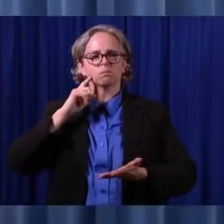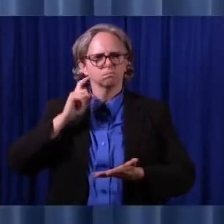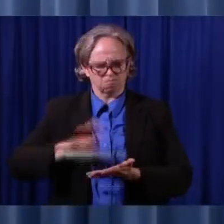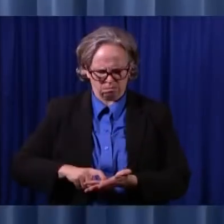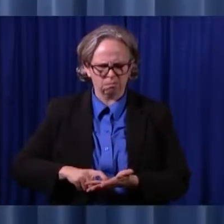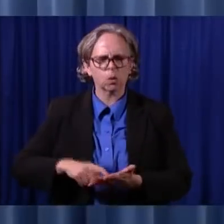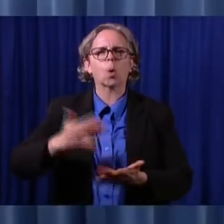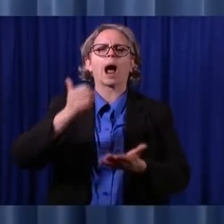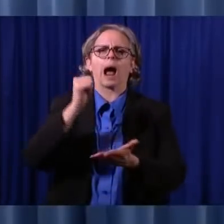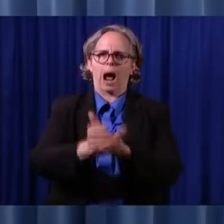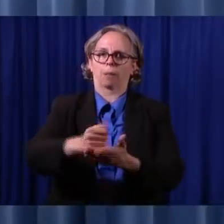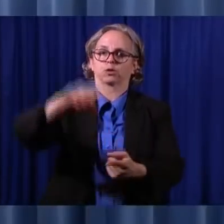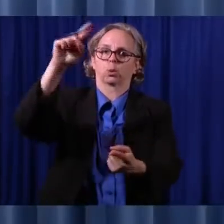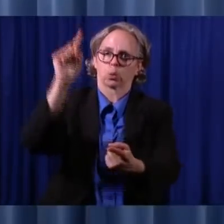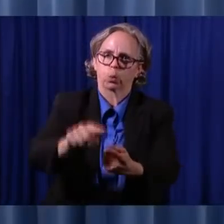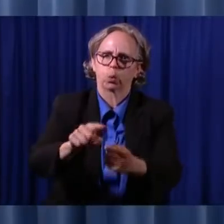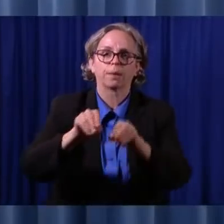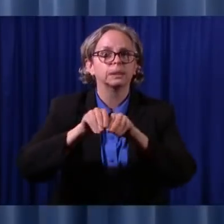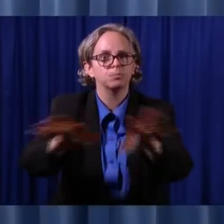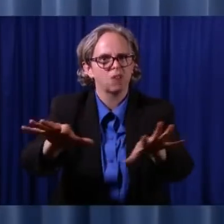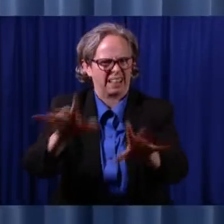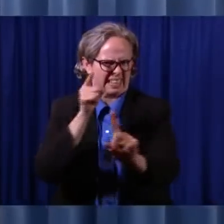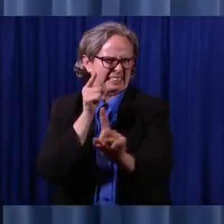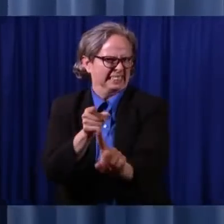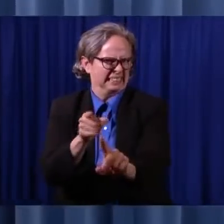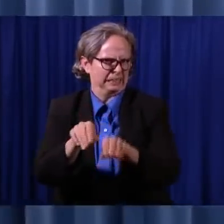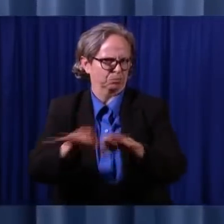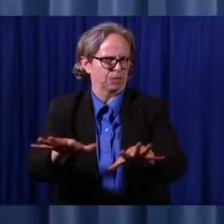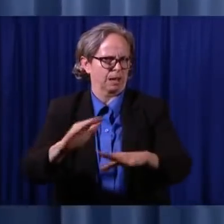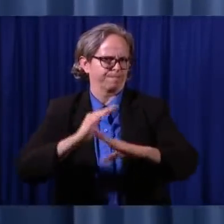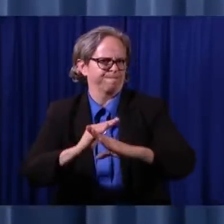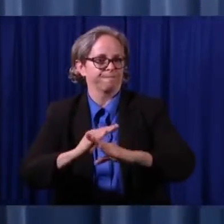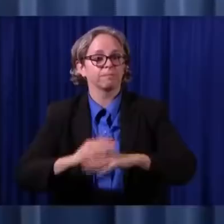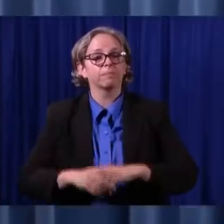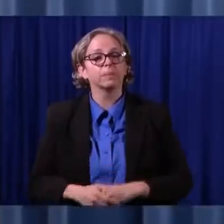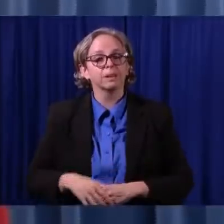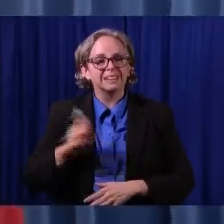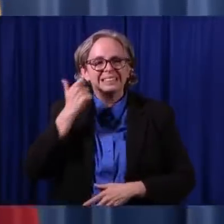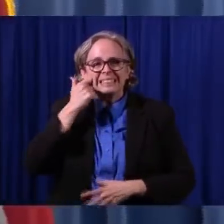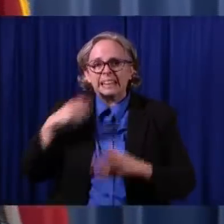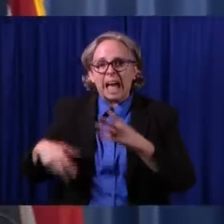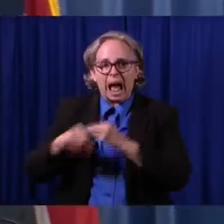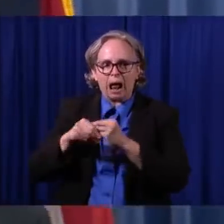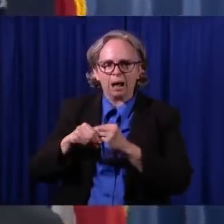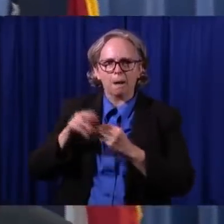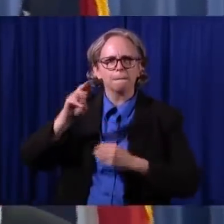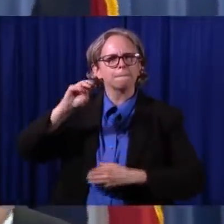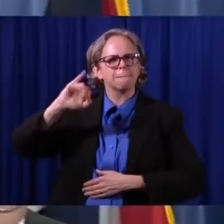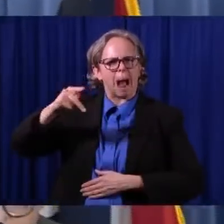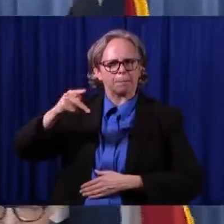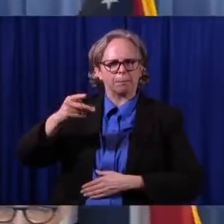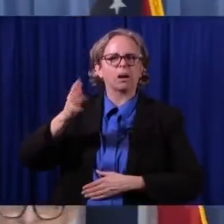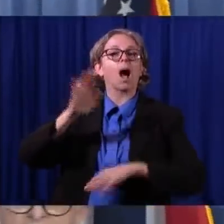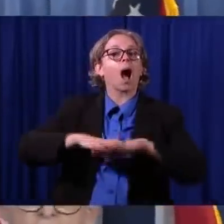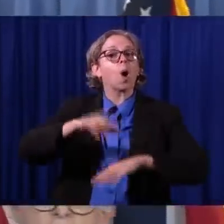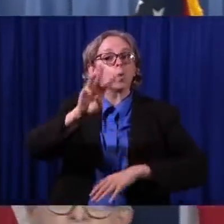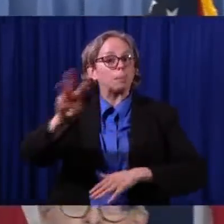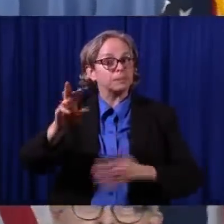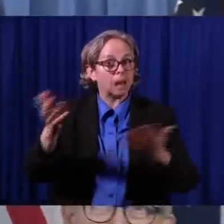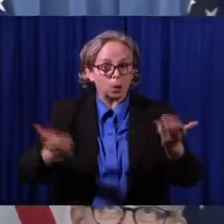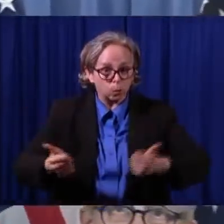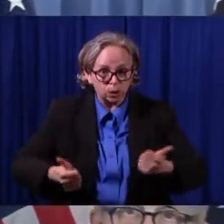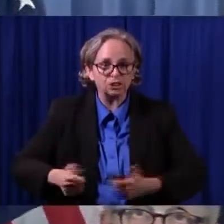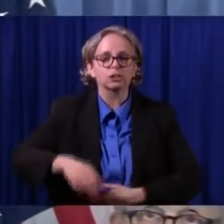As we announced recently, we added an interactive map to our coronavirus website. So you can go on our coronavirus